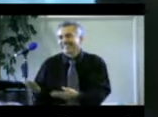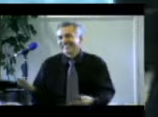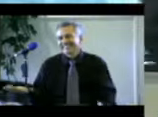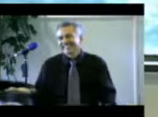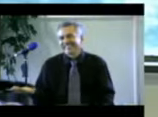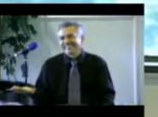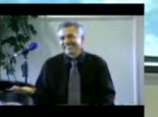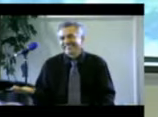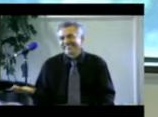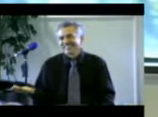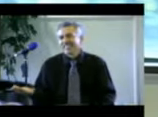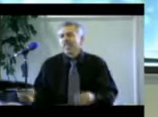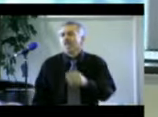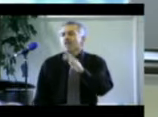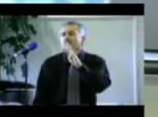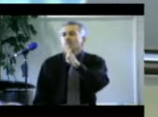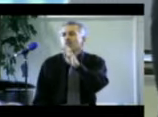And 40 years pass.